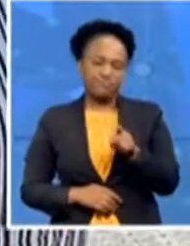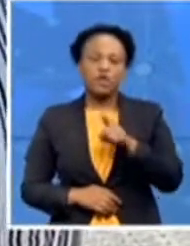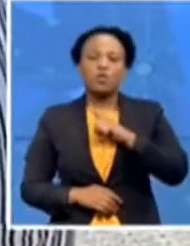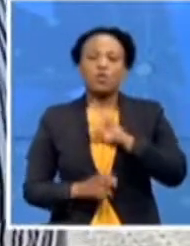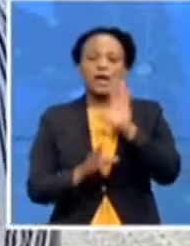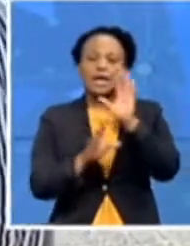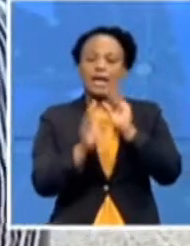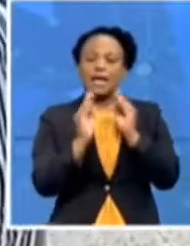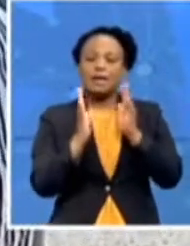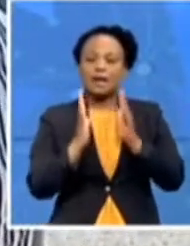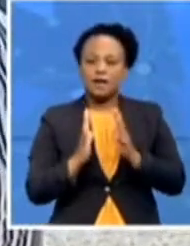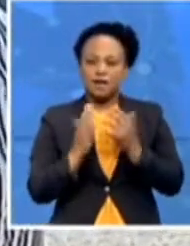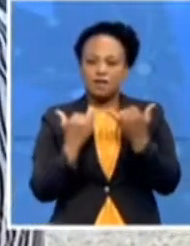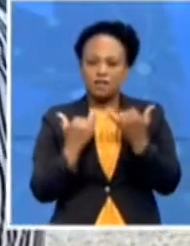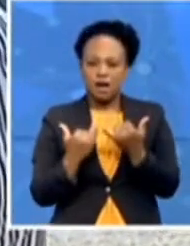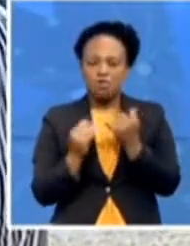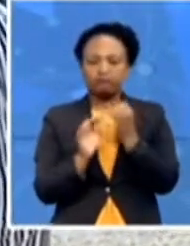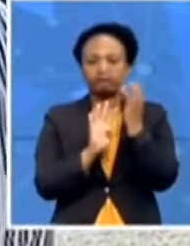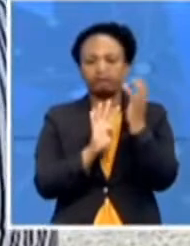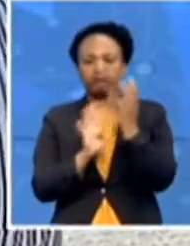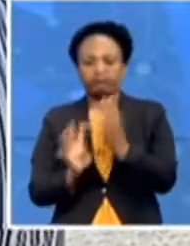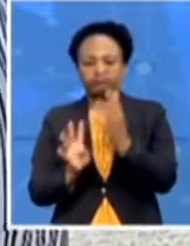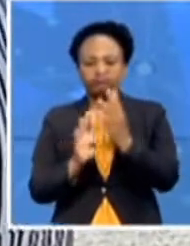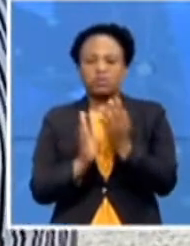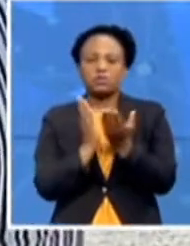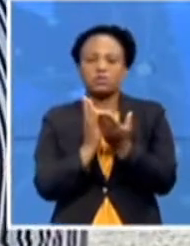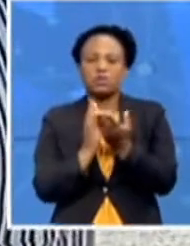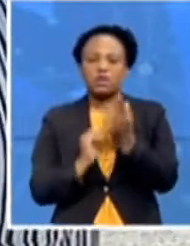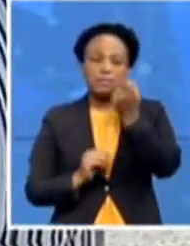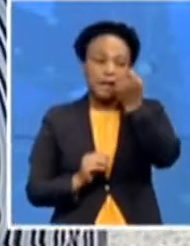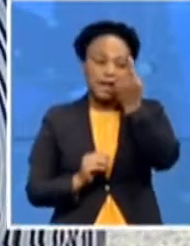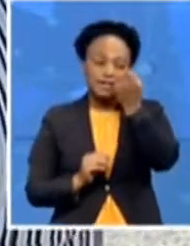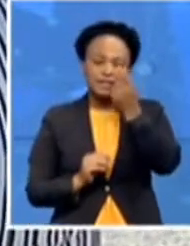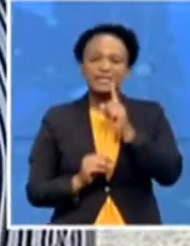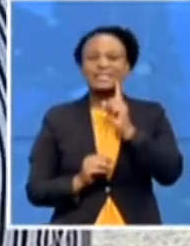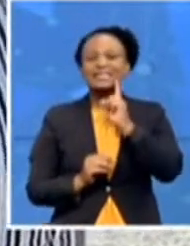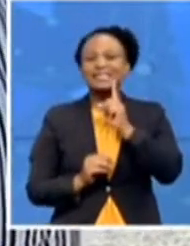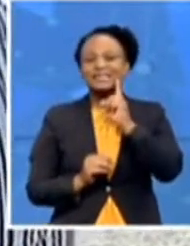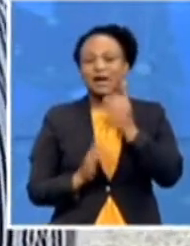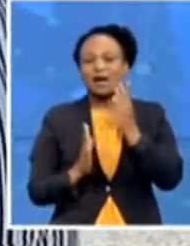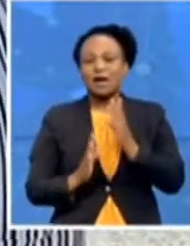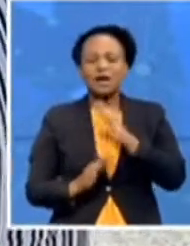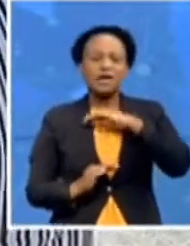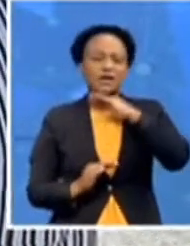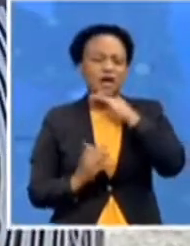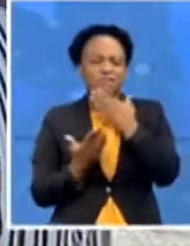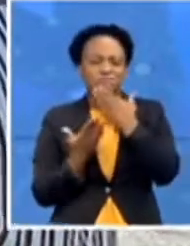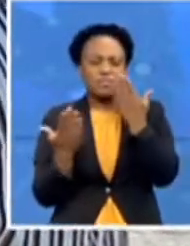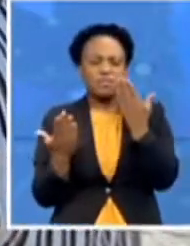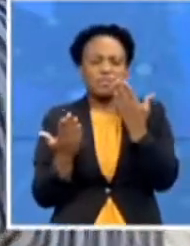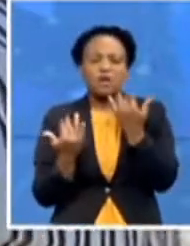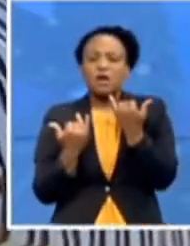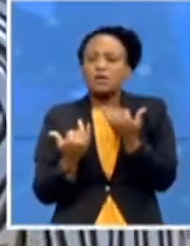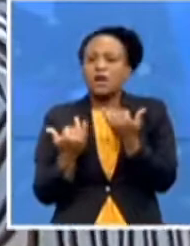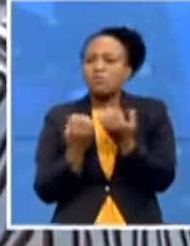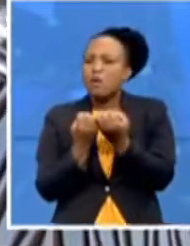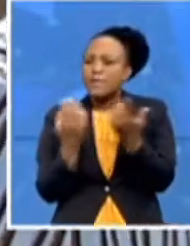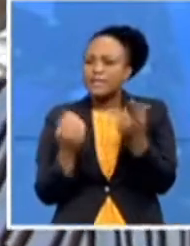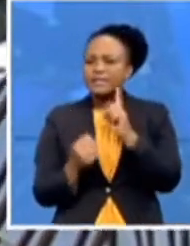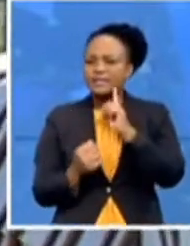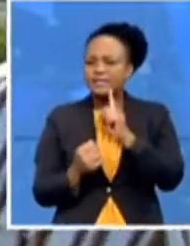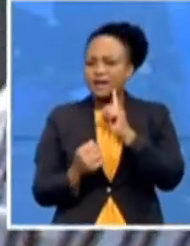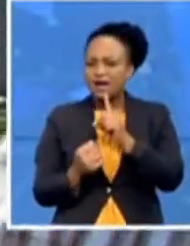and understand you guys don't have as many teachers as you would like. What is the ratio like of teachers to learners that we currently see